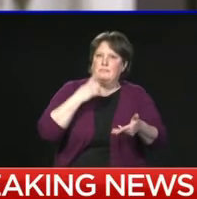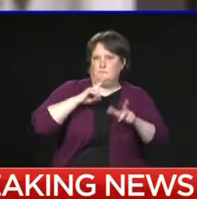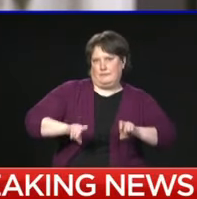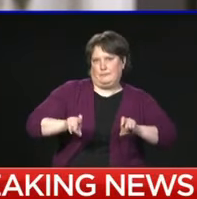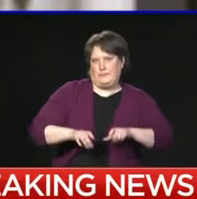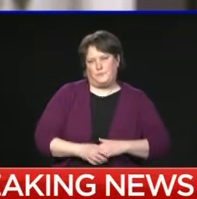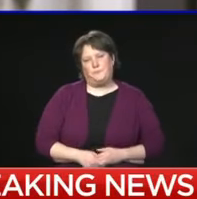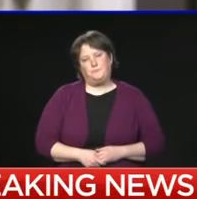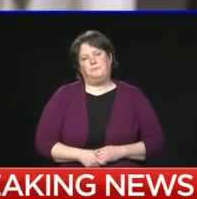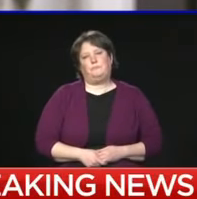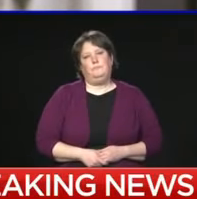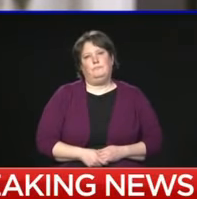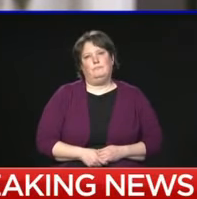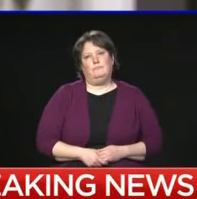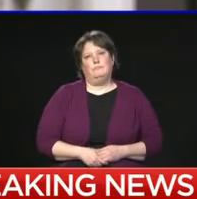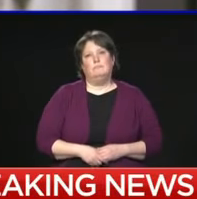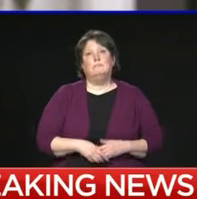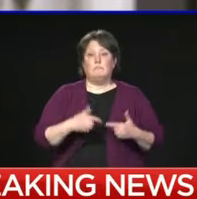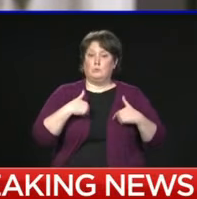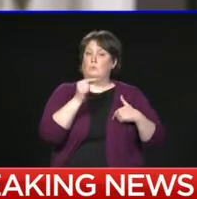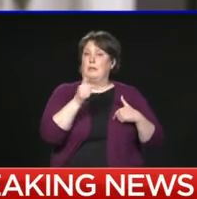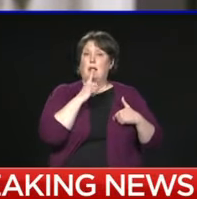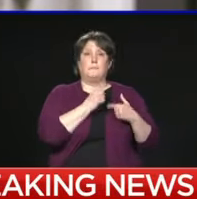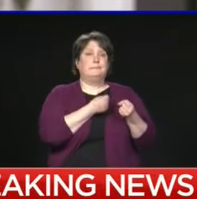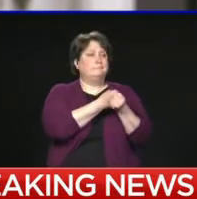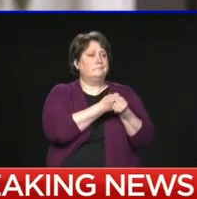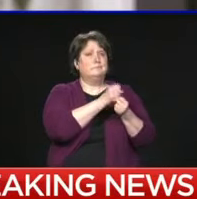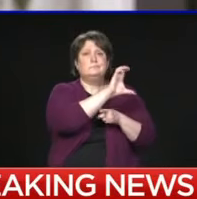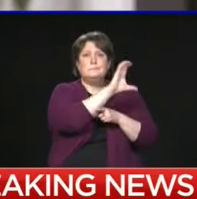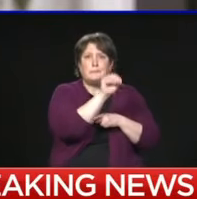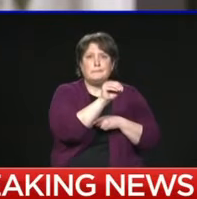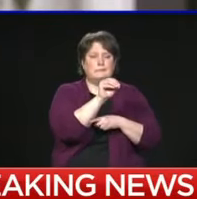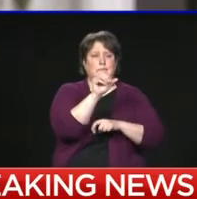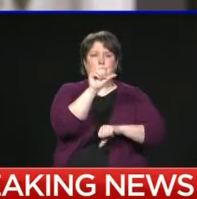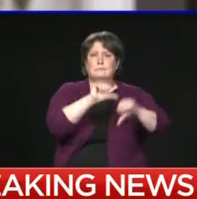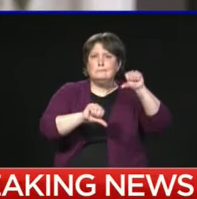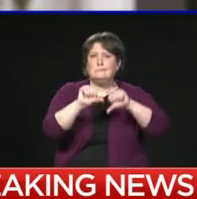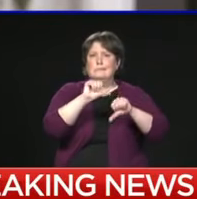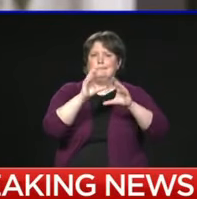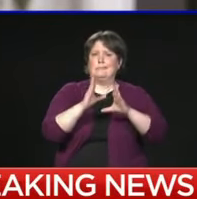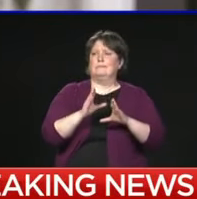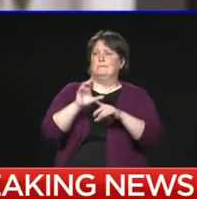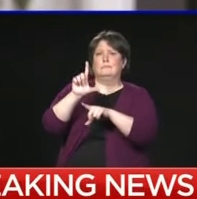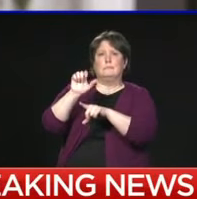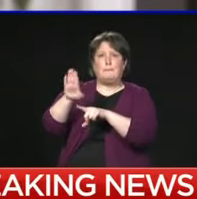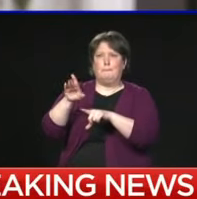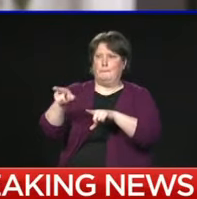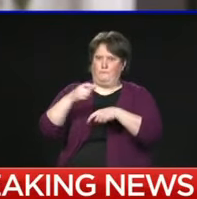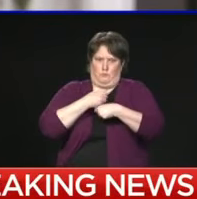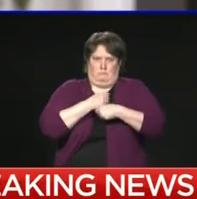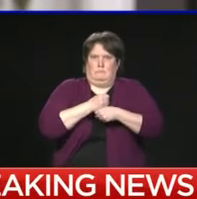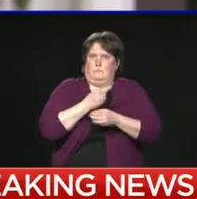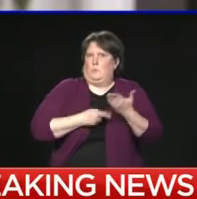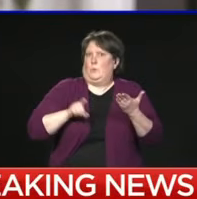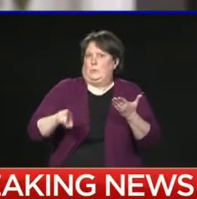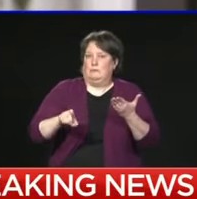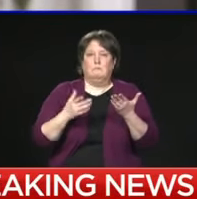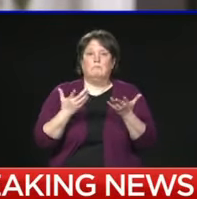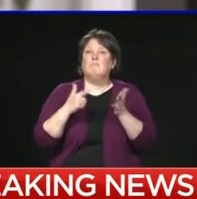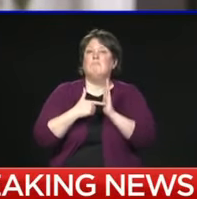At the same time, we're helping companies, labs, and scientific institutions produce and supply what we need most,